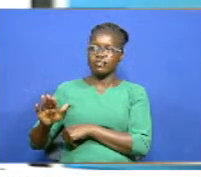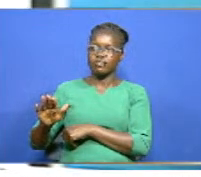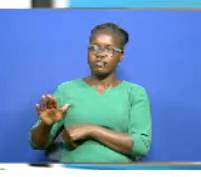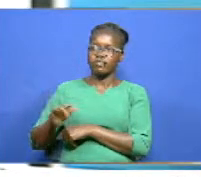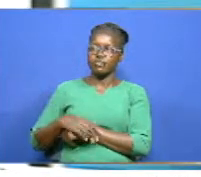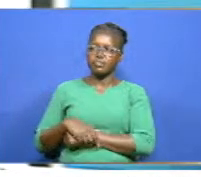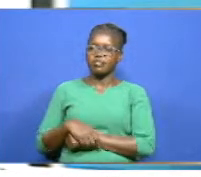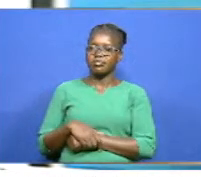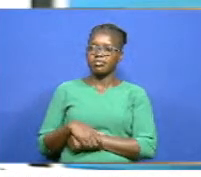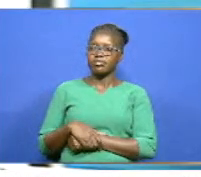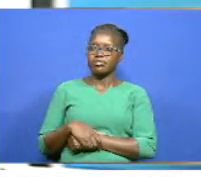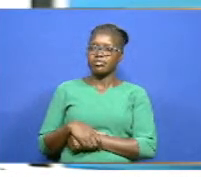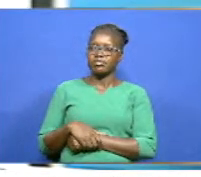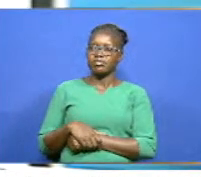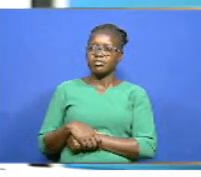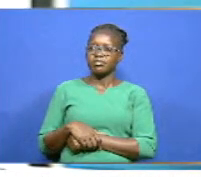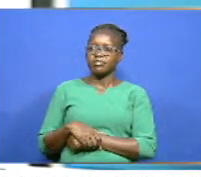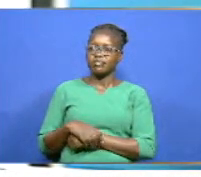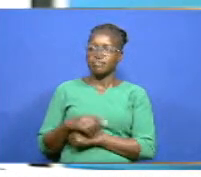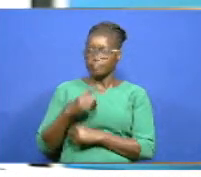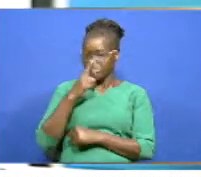of